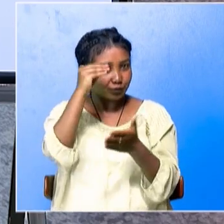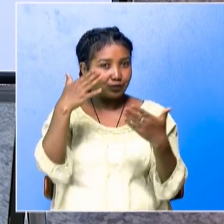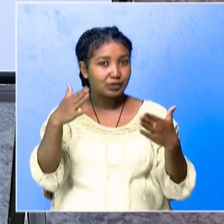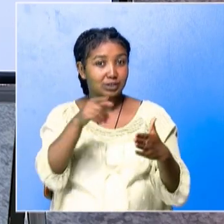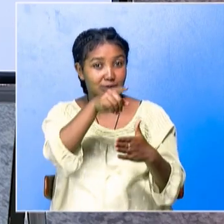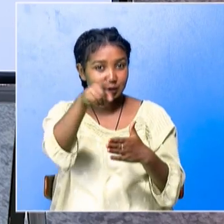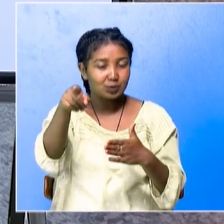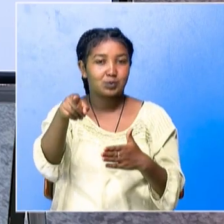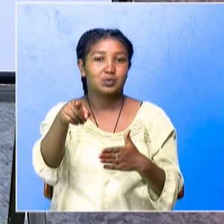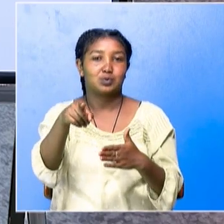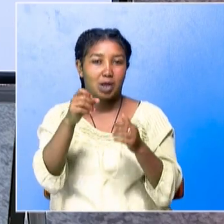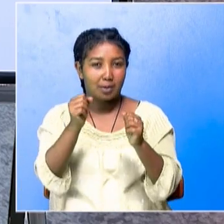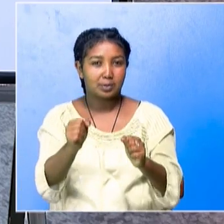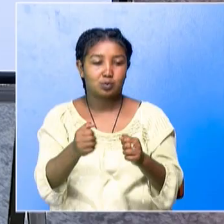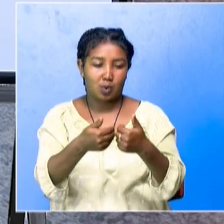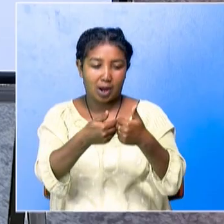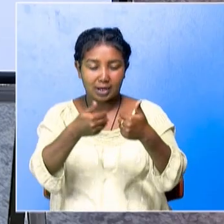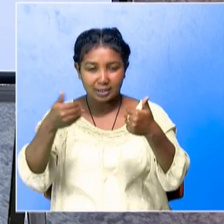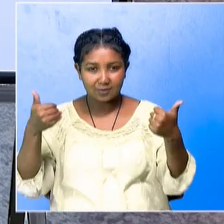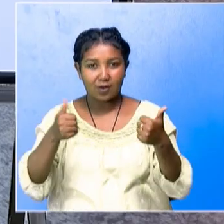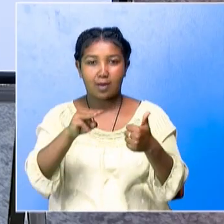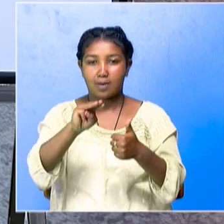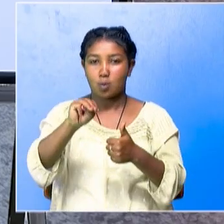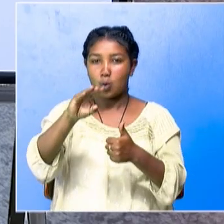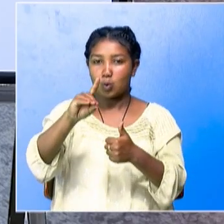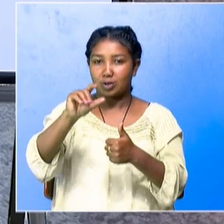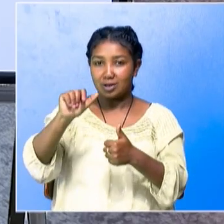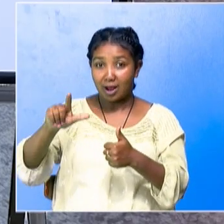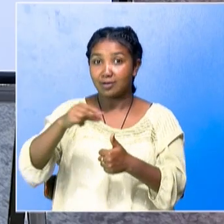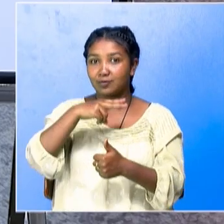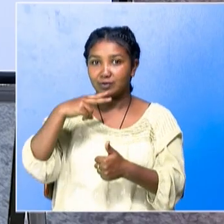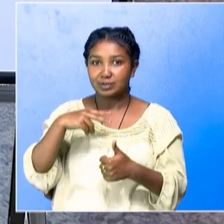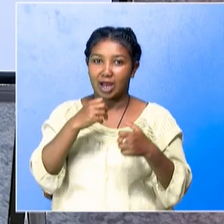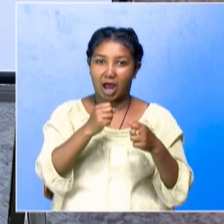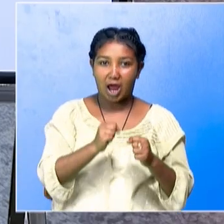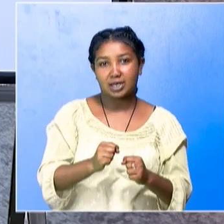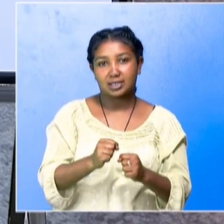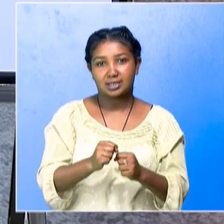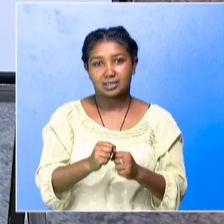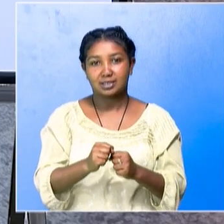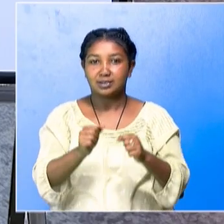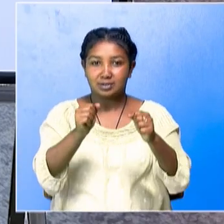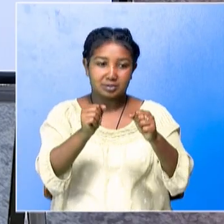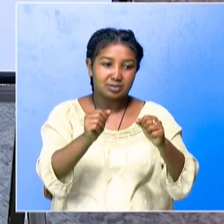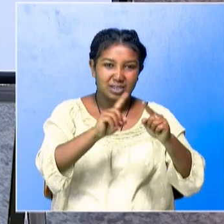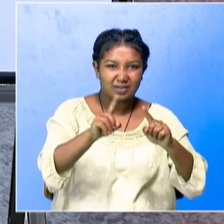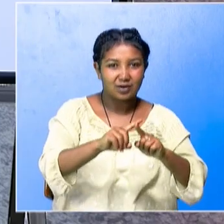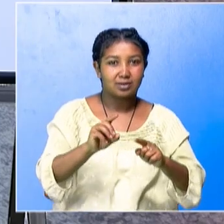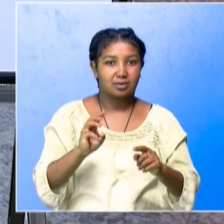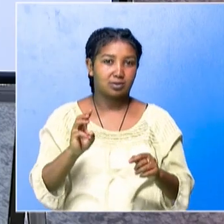students will identify modal verbs and can use them with different